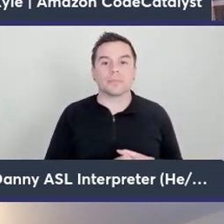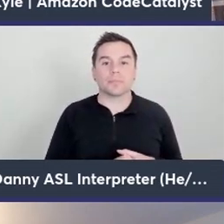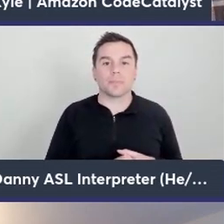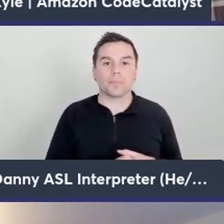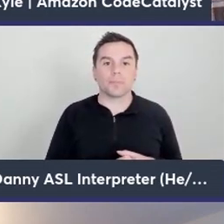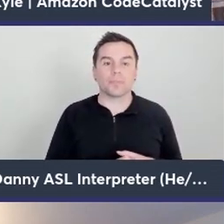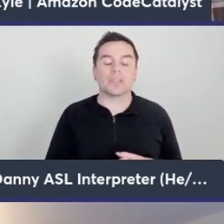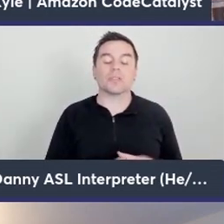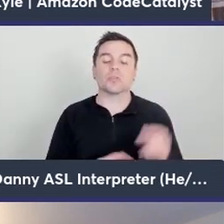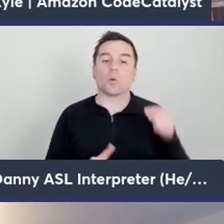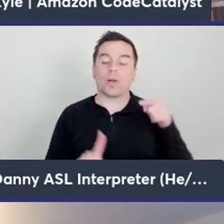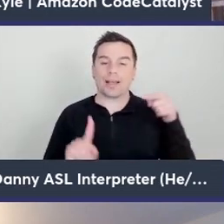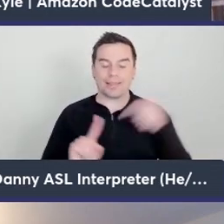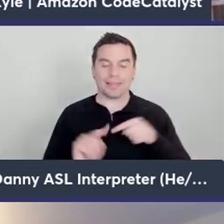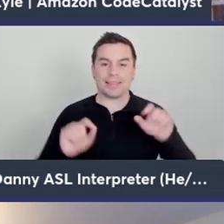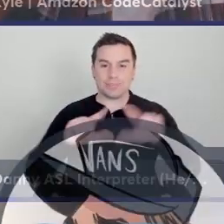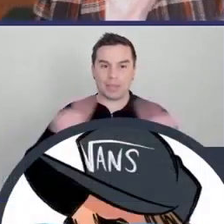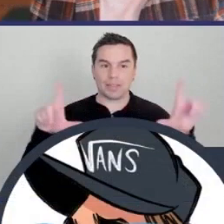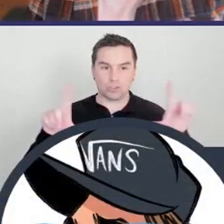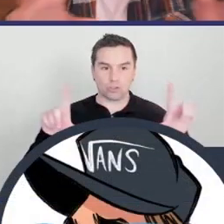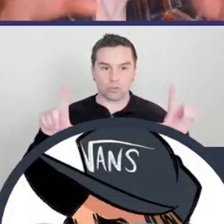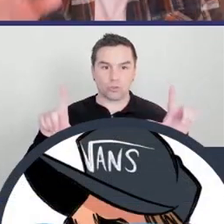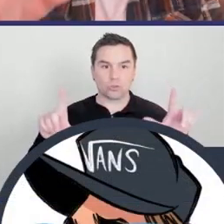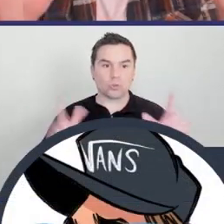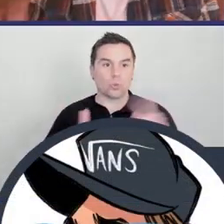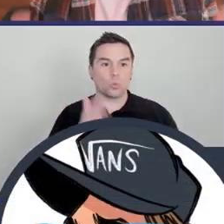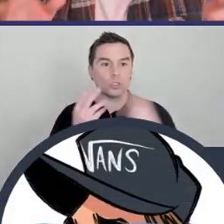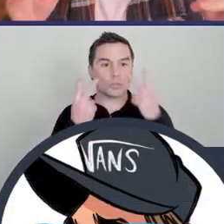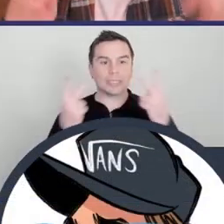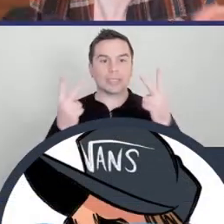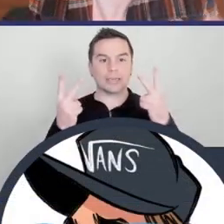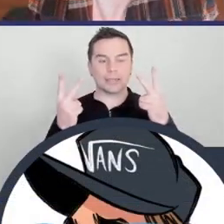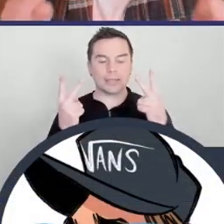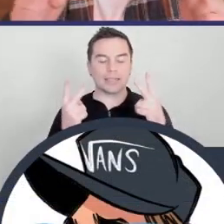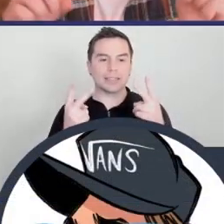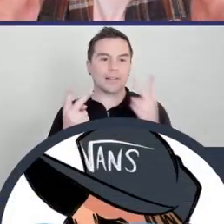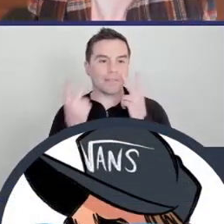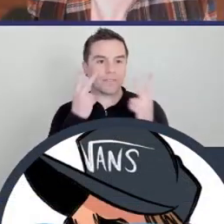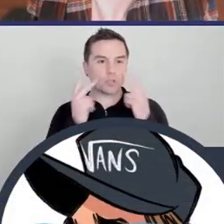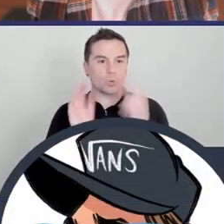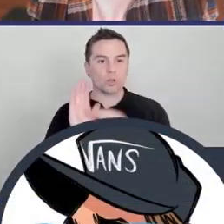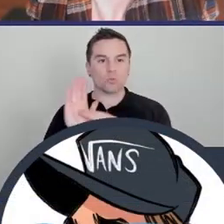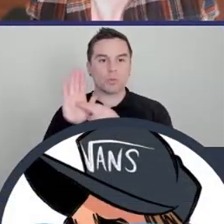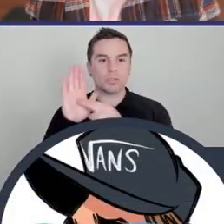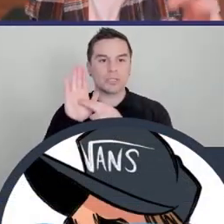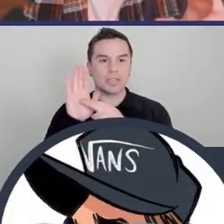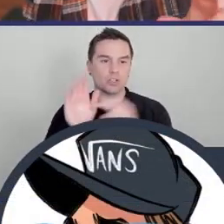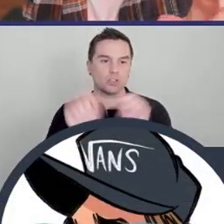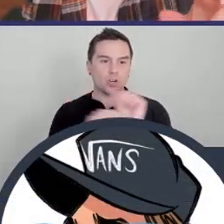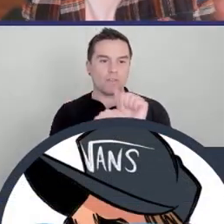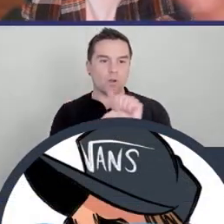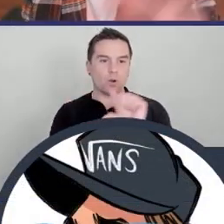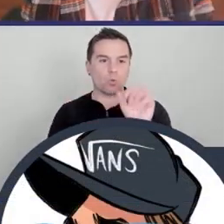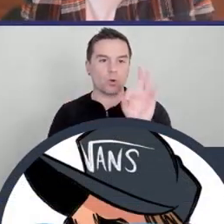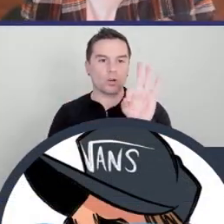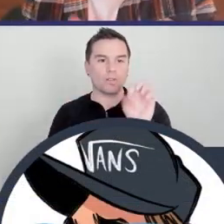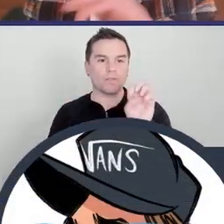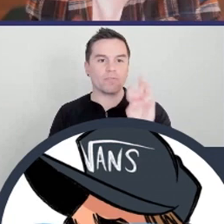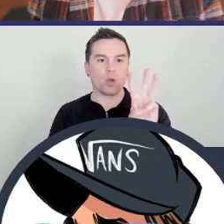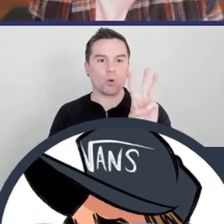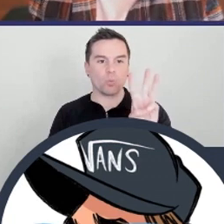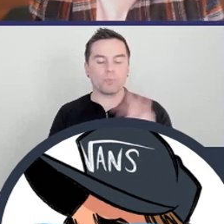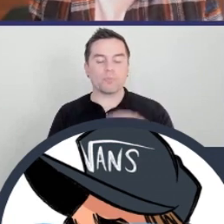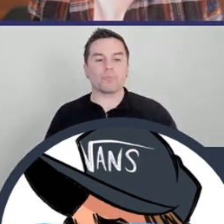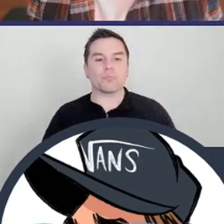On this page here, what you're seeing is a visual representation of our workflows. So you can also, Doug mentioned you can